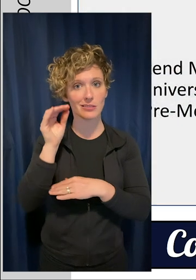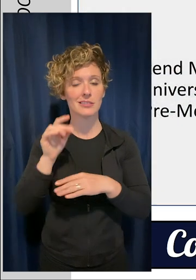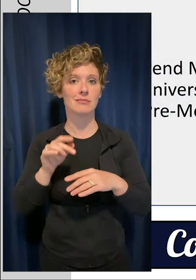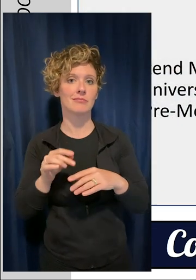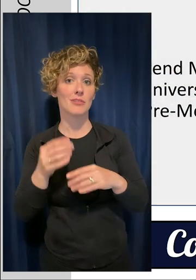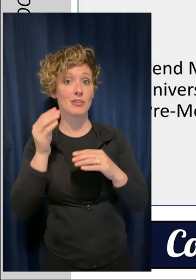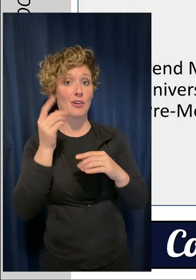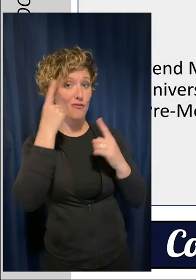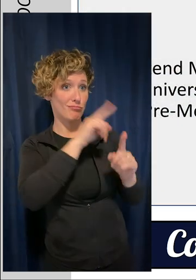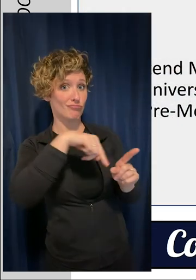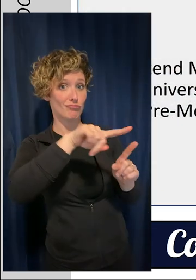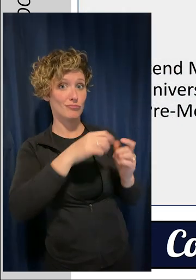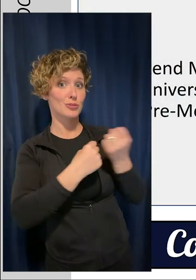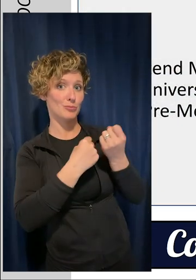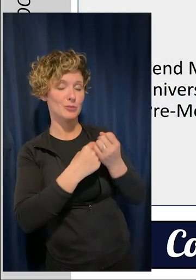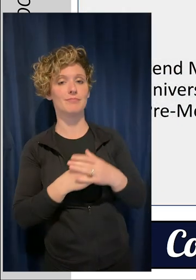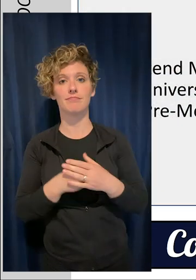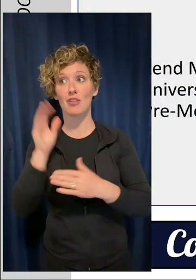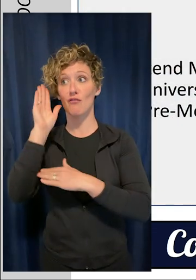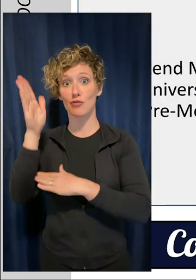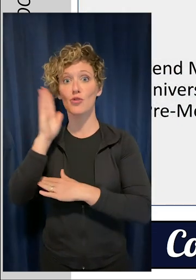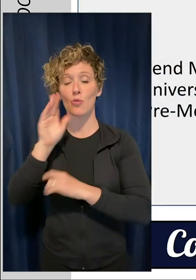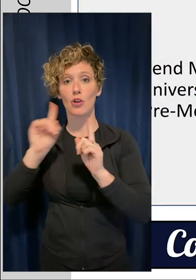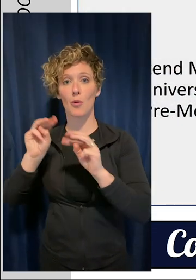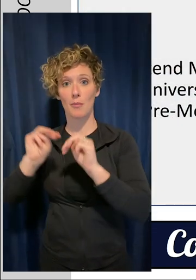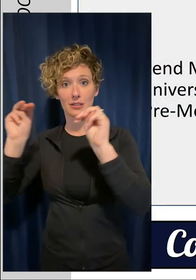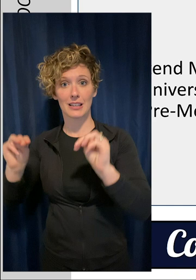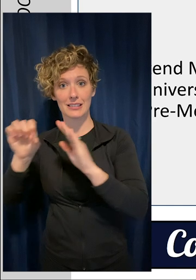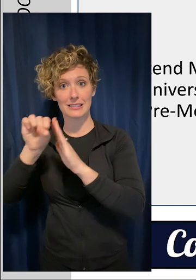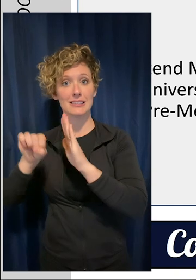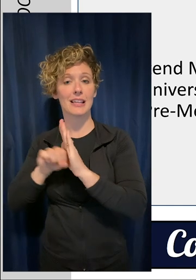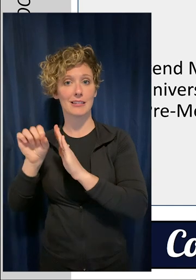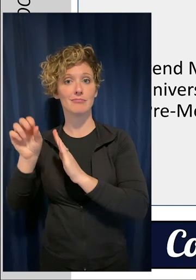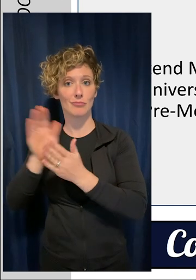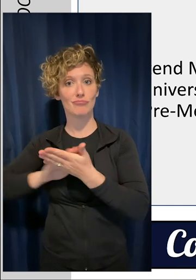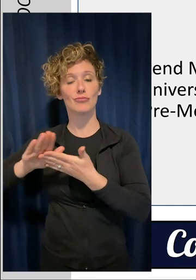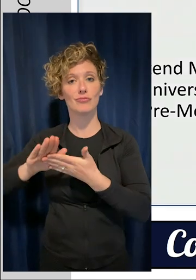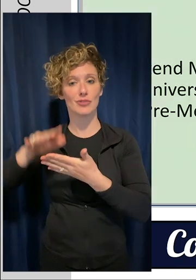In the future, she will attend Montana State University to study pre-med.